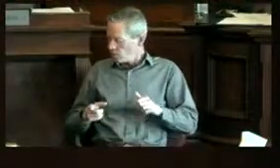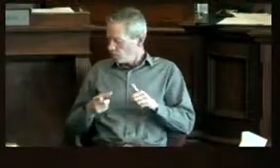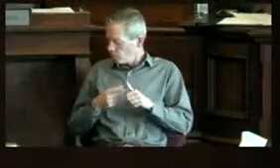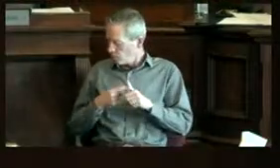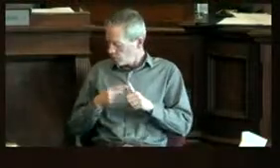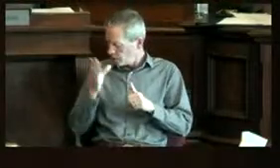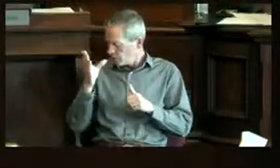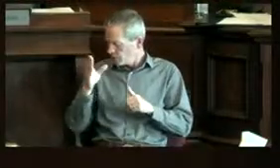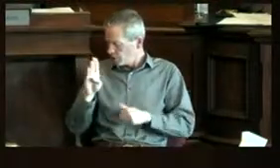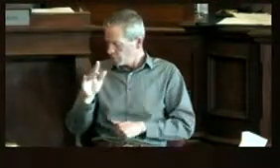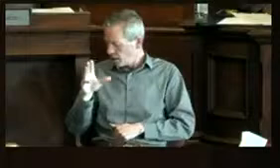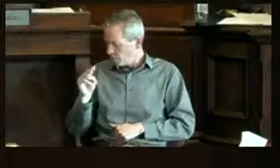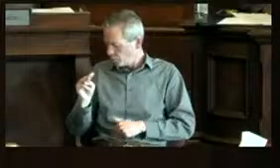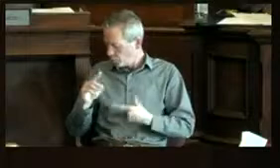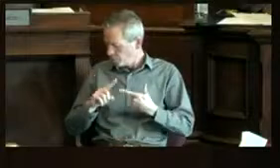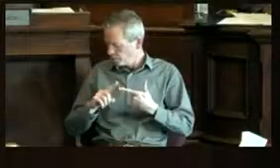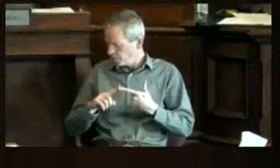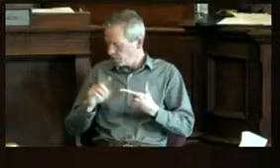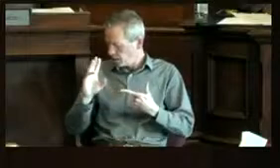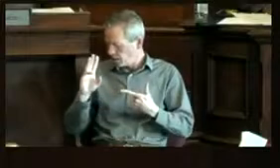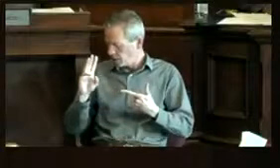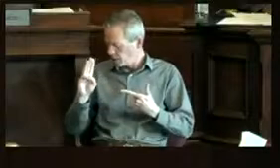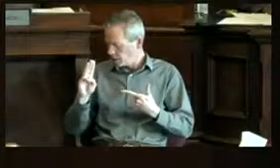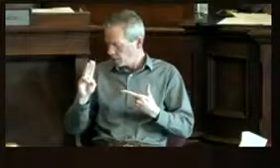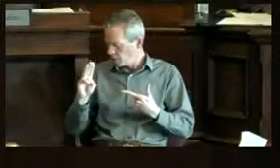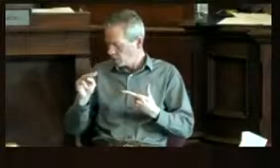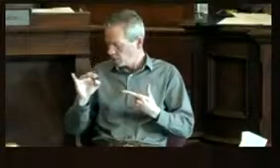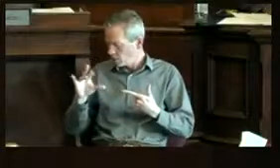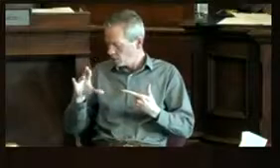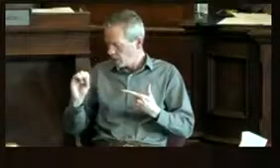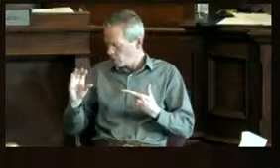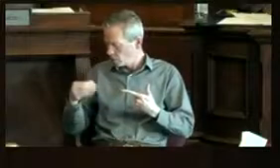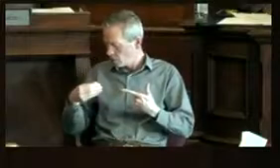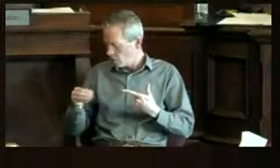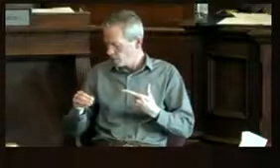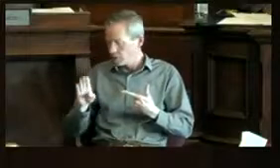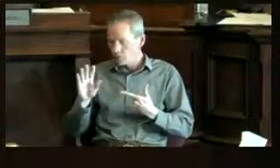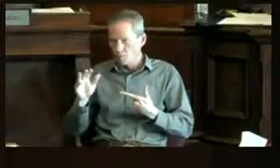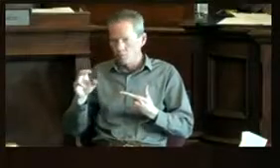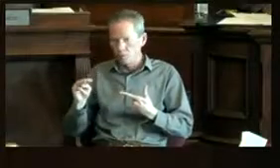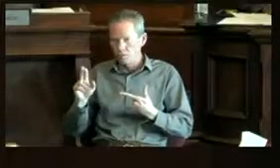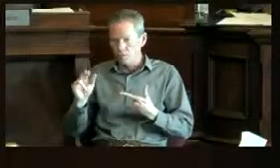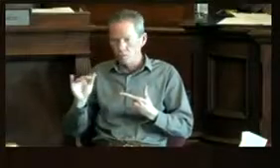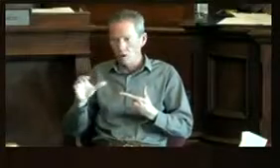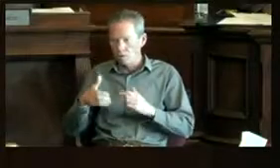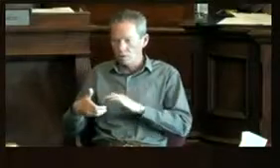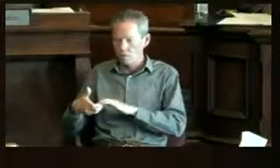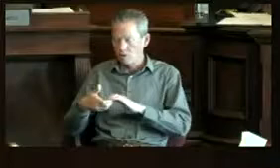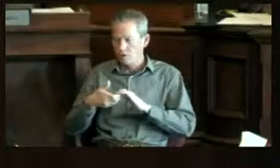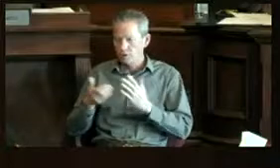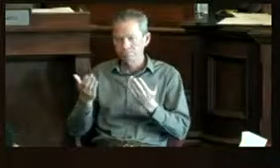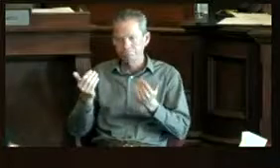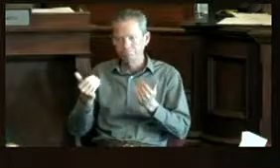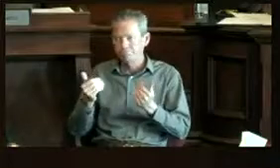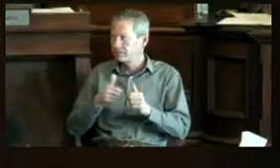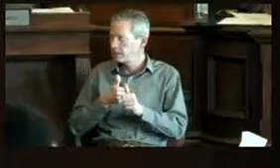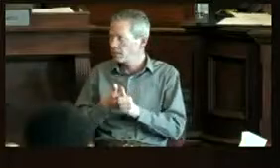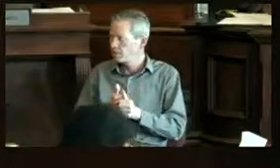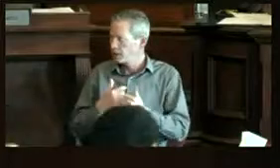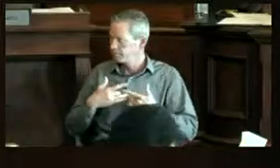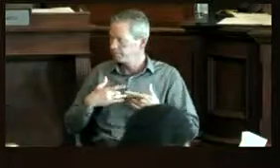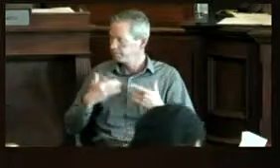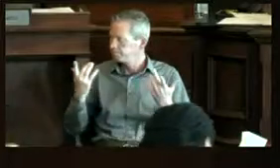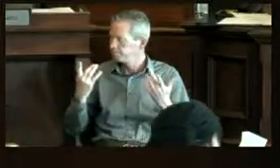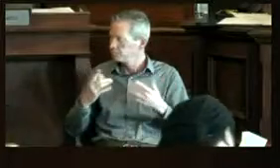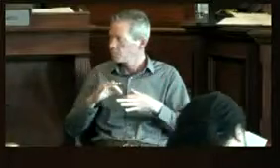the mayor's office would ever be a waste of time. So we're going to start with the Bloom Rock Coalition. And we would love to get an update from you on how things are